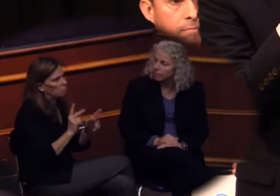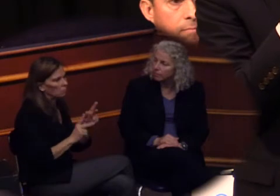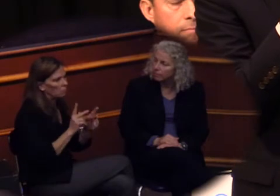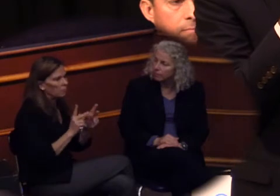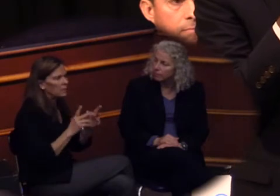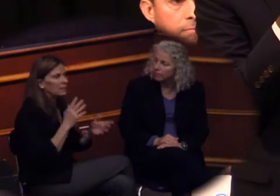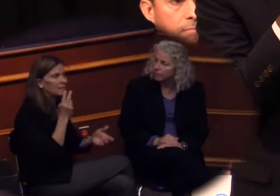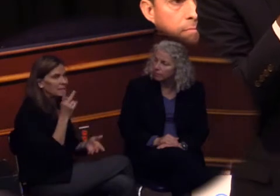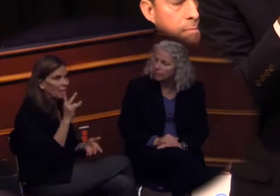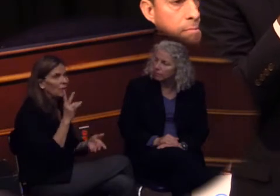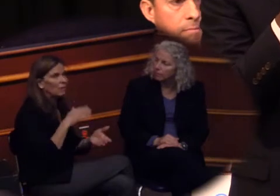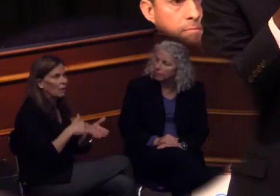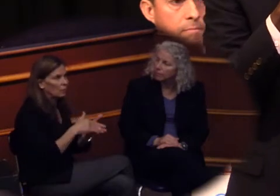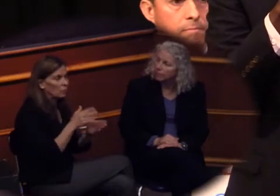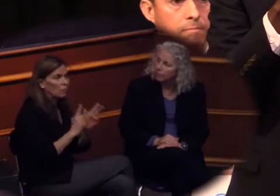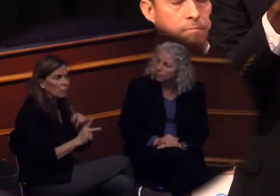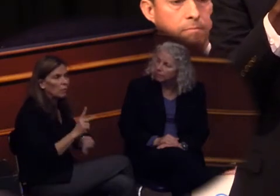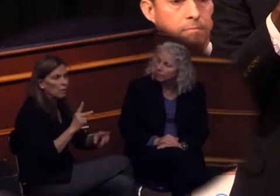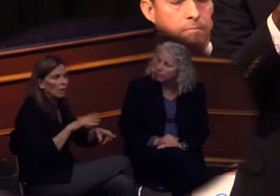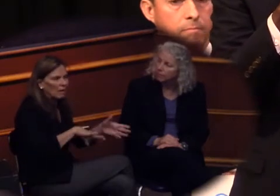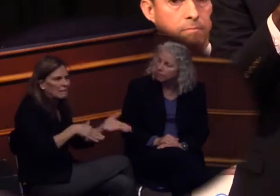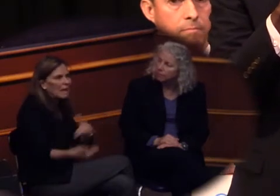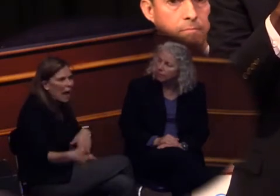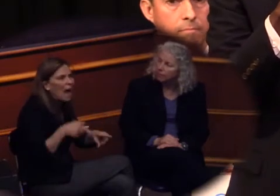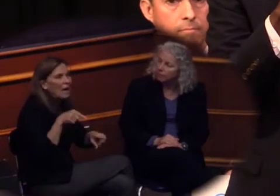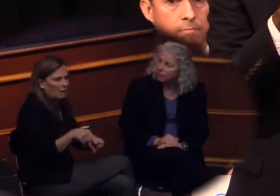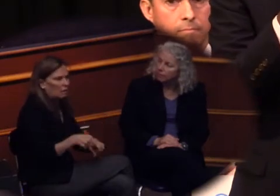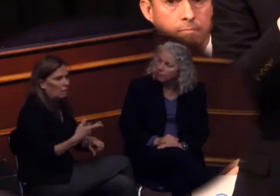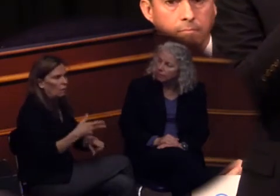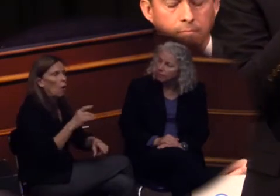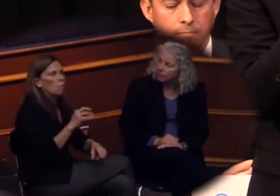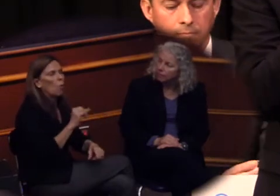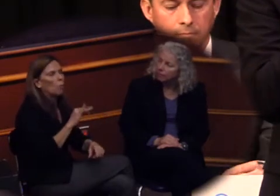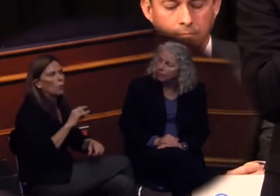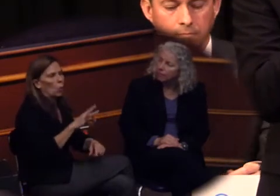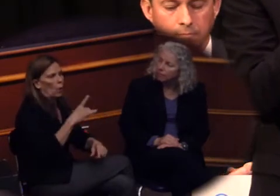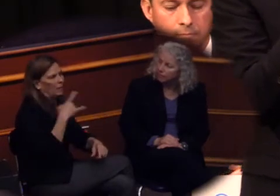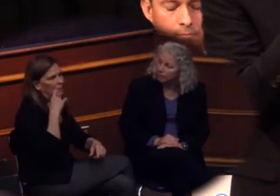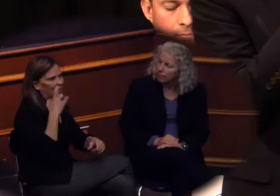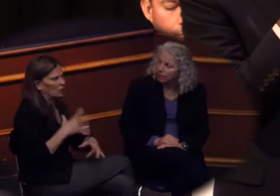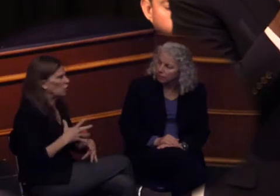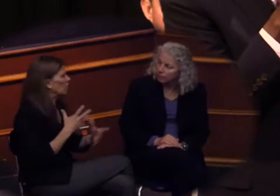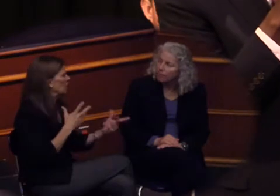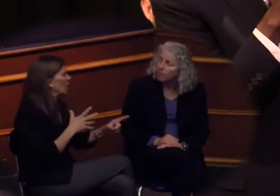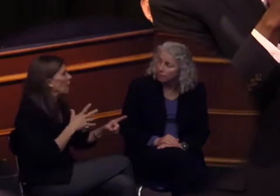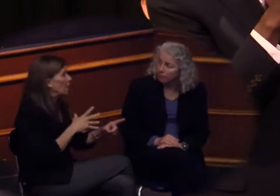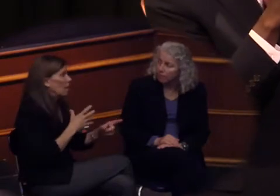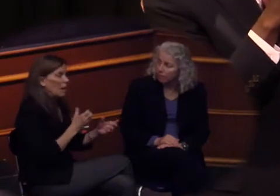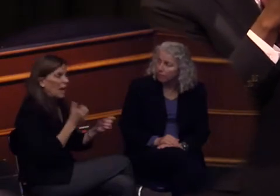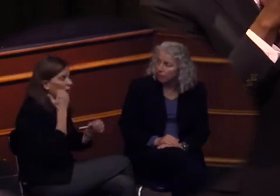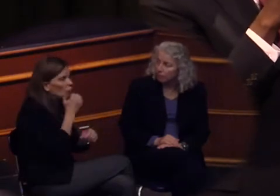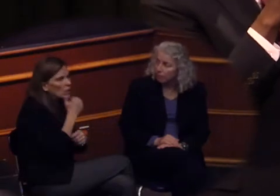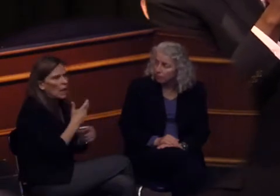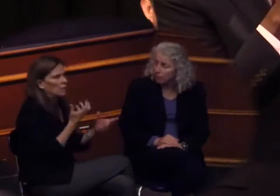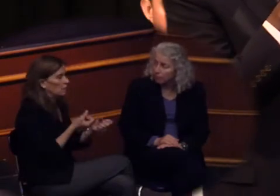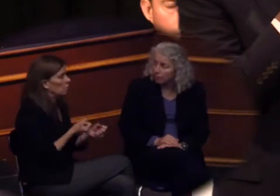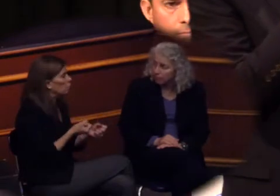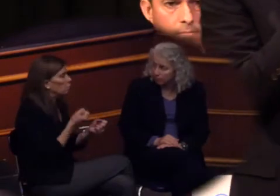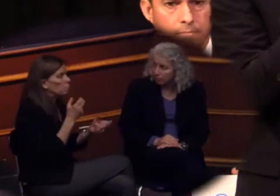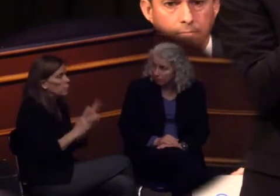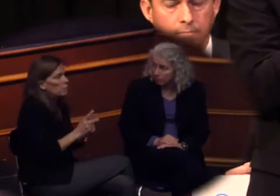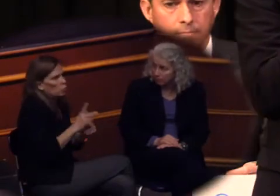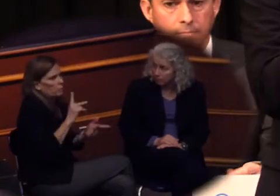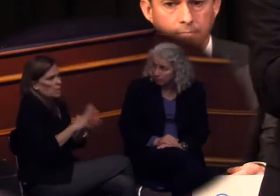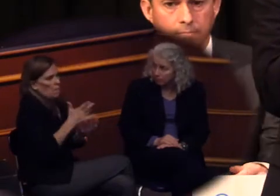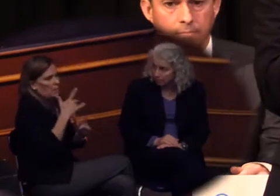since 2014 in the state of Massachusetts. Over five people a day are dying of opioid addiction. Seventy people a day are becoming addicted. We have